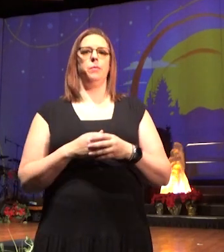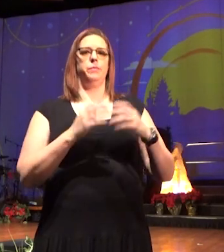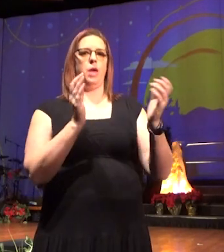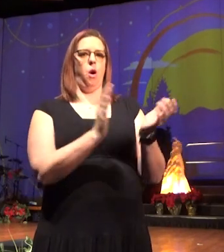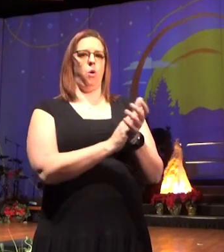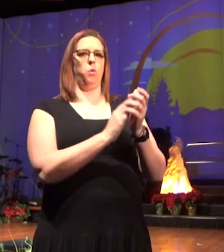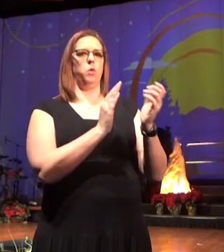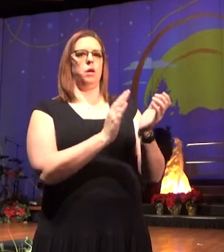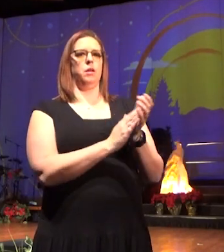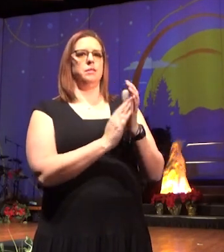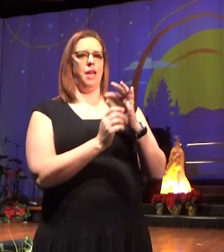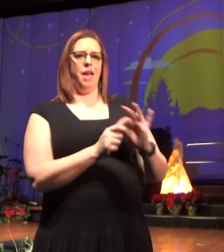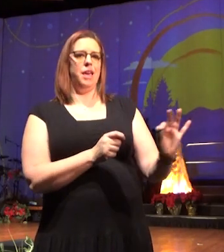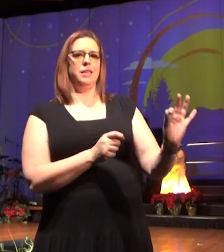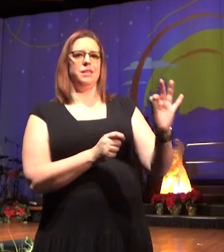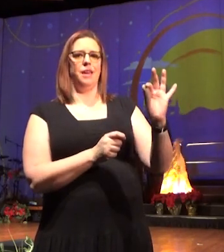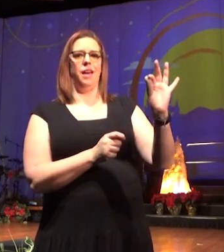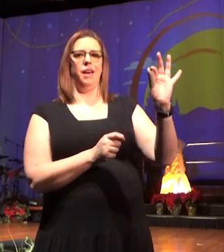yeah. Oh yeah, hey